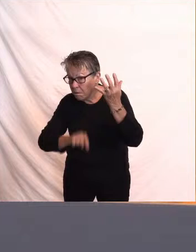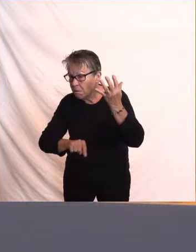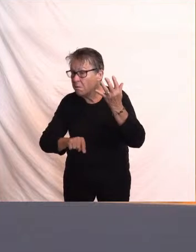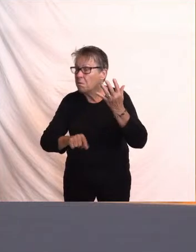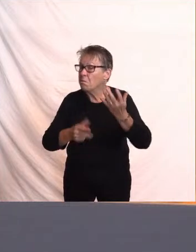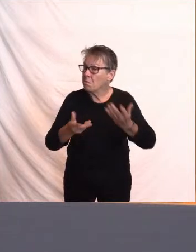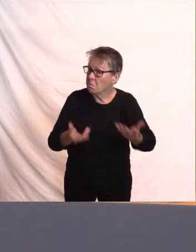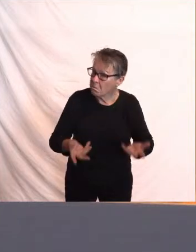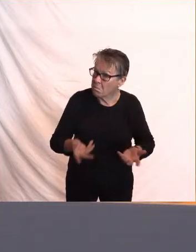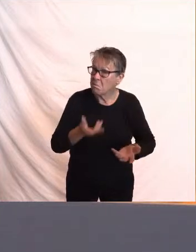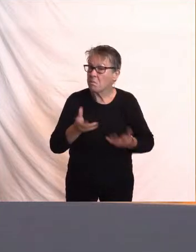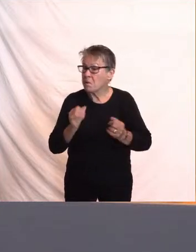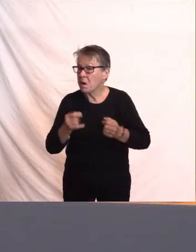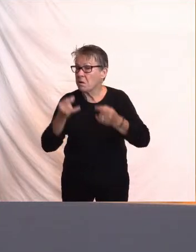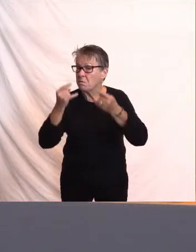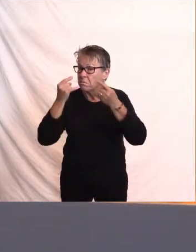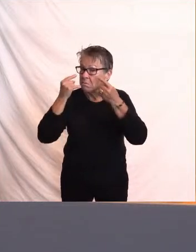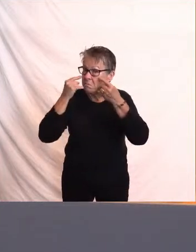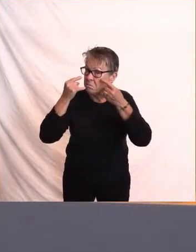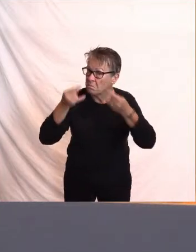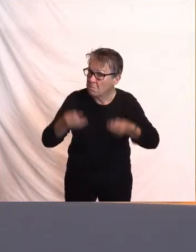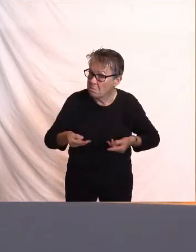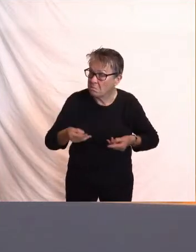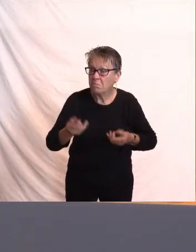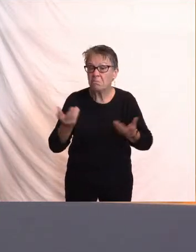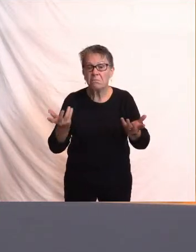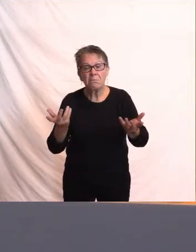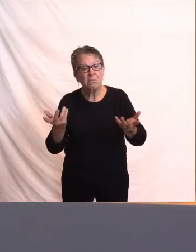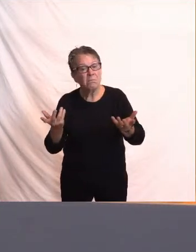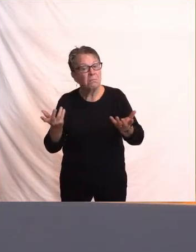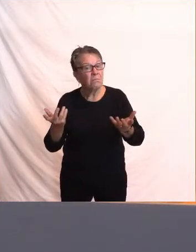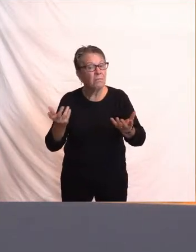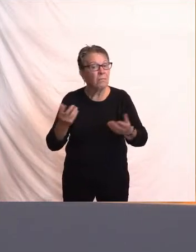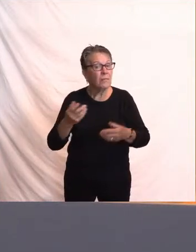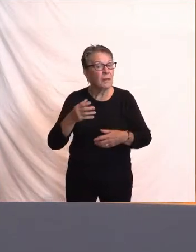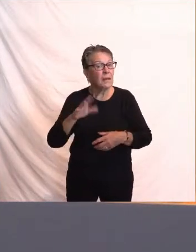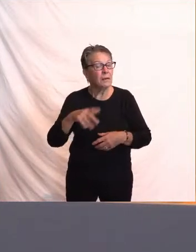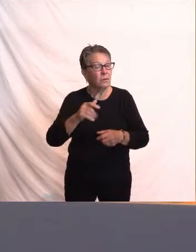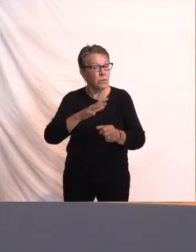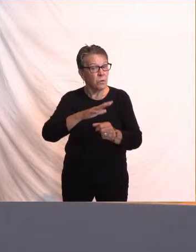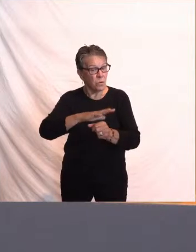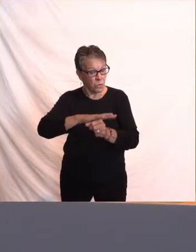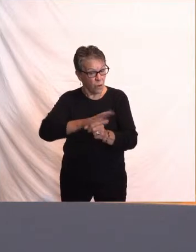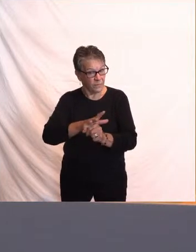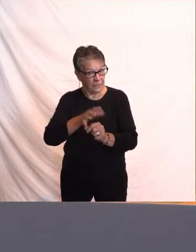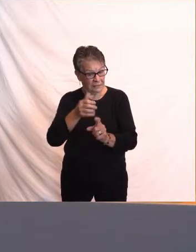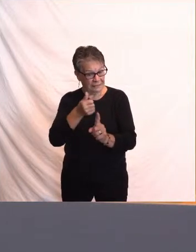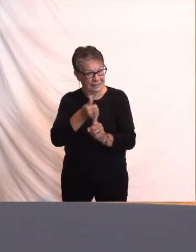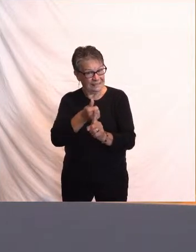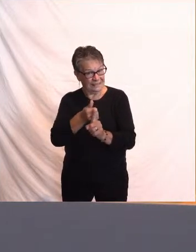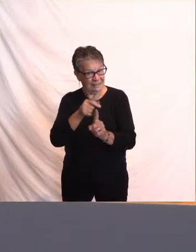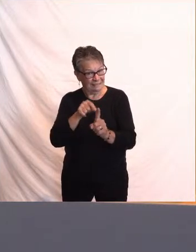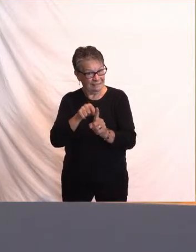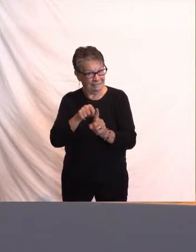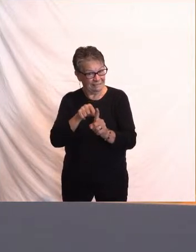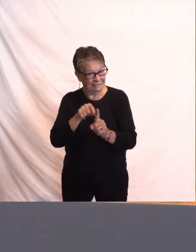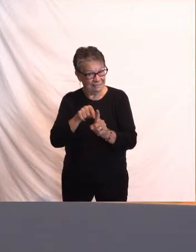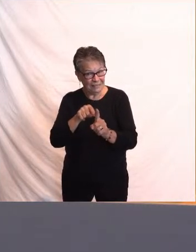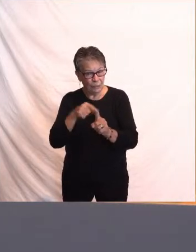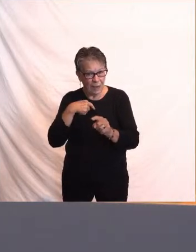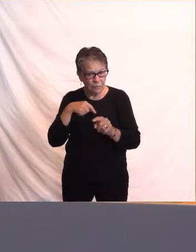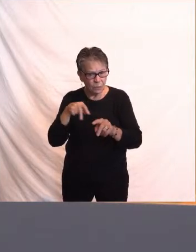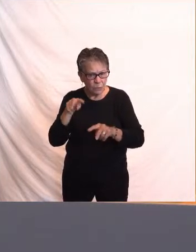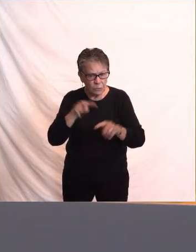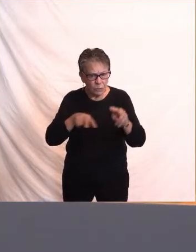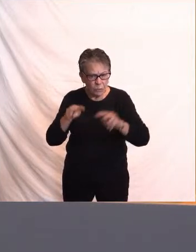pass it along. We talk about the virus itself. Well, that's what we're talking about every day here is the numbers. How many new cases are there? How many hospitalizations are there?